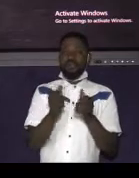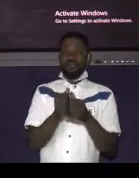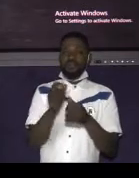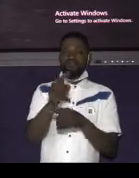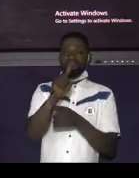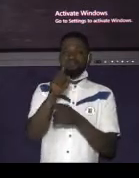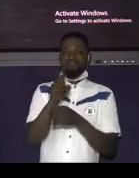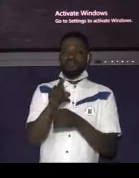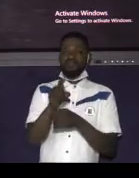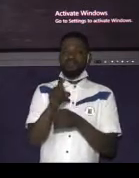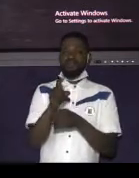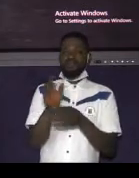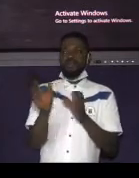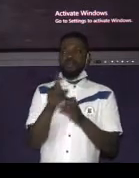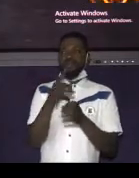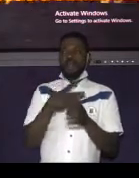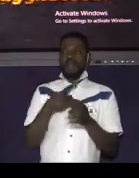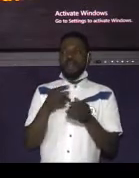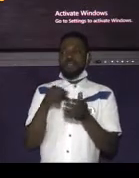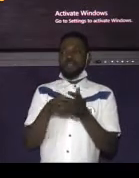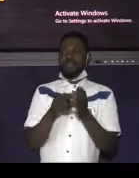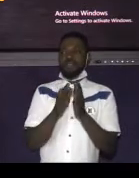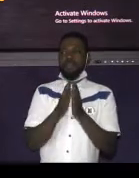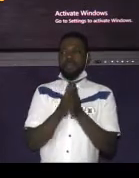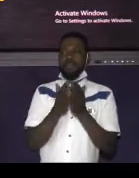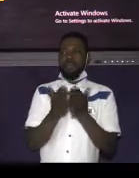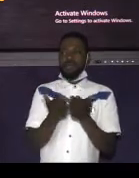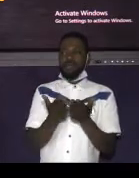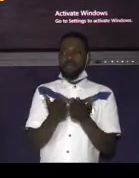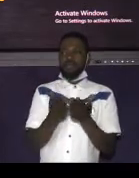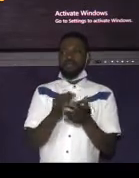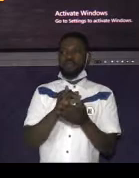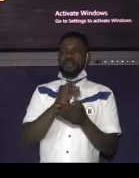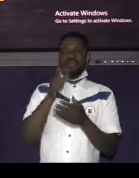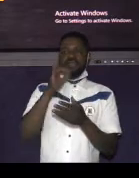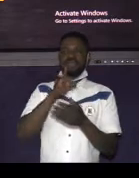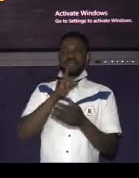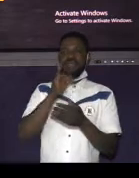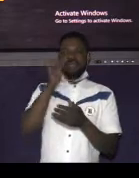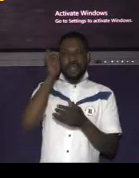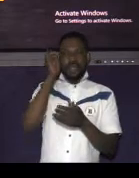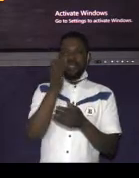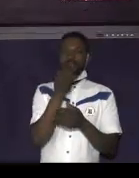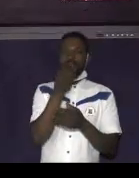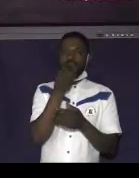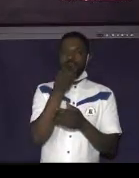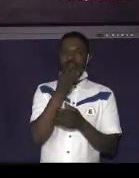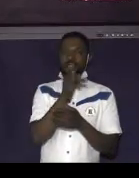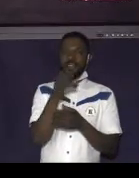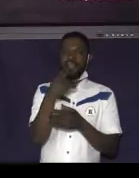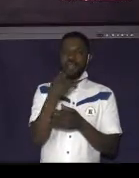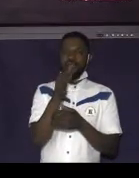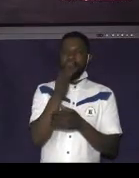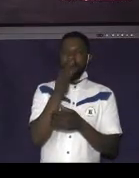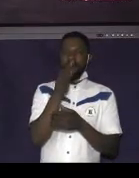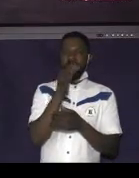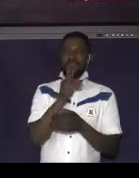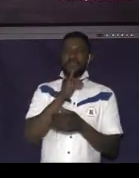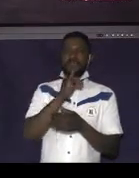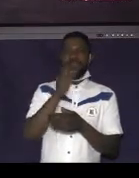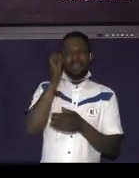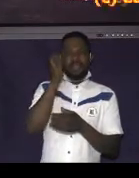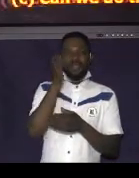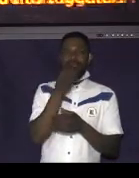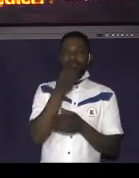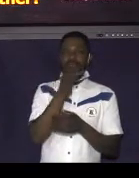mark. Do you like this book? Is he eating the food? Is he eating the food?